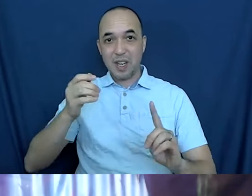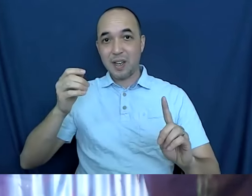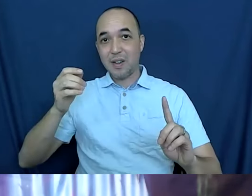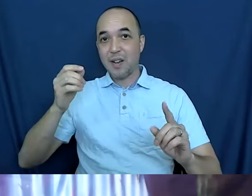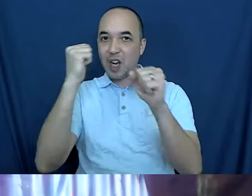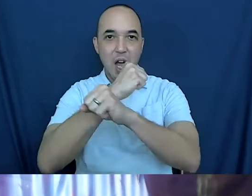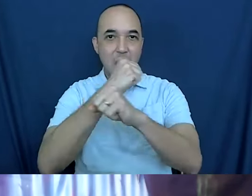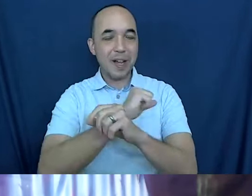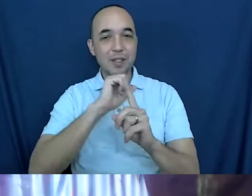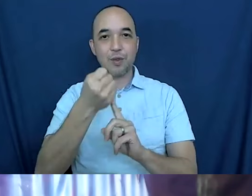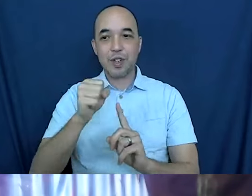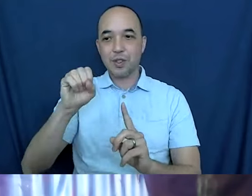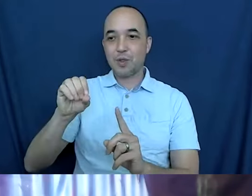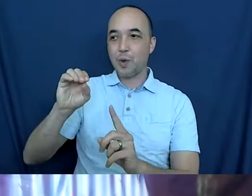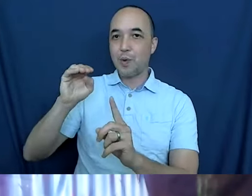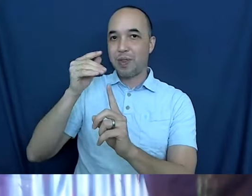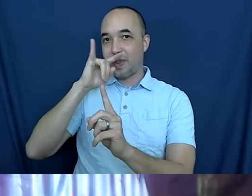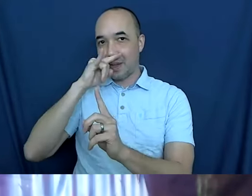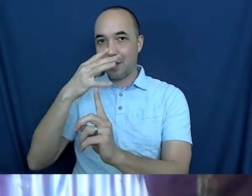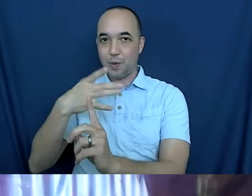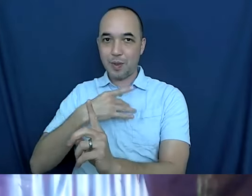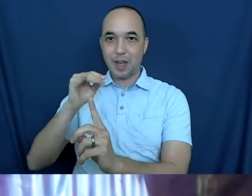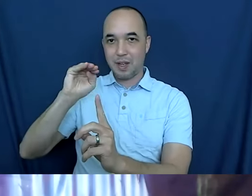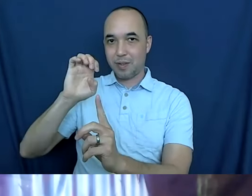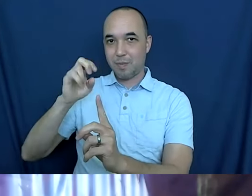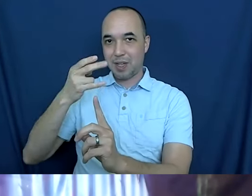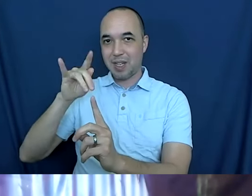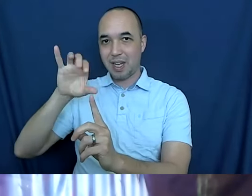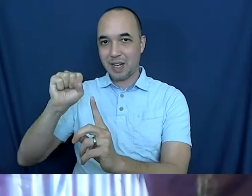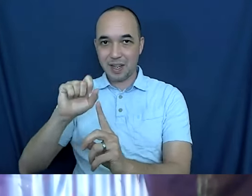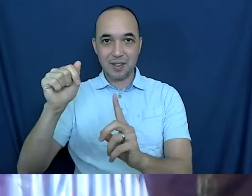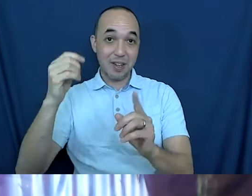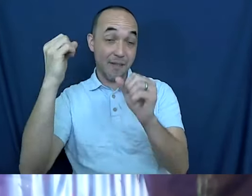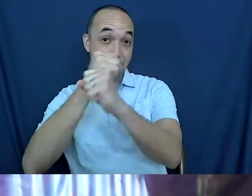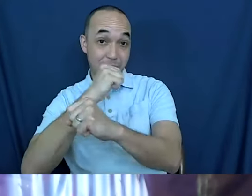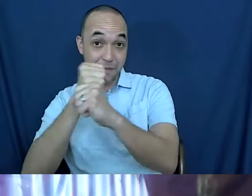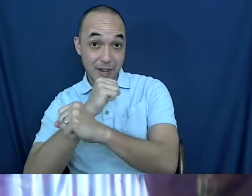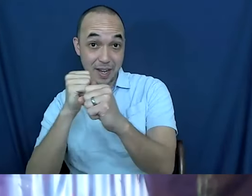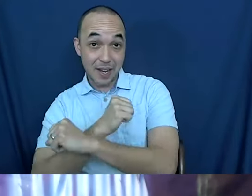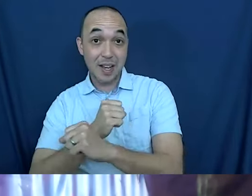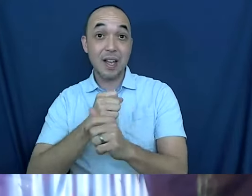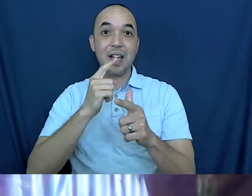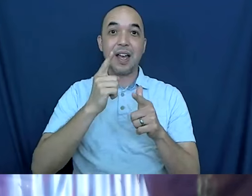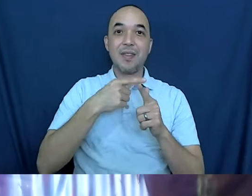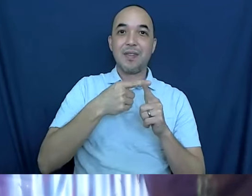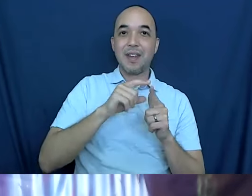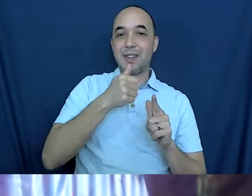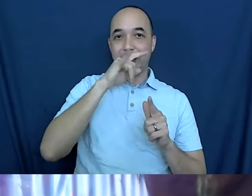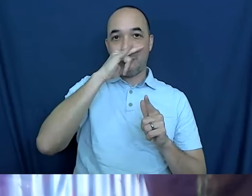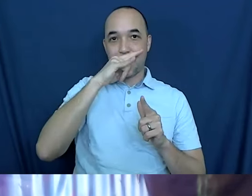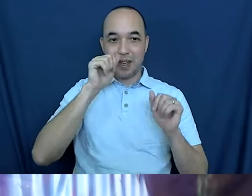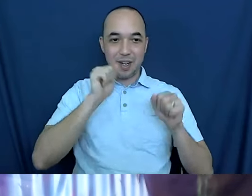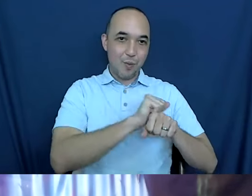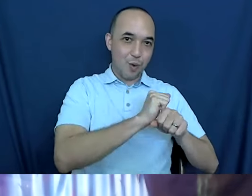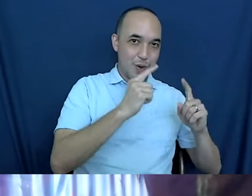enemies as they're approaching, while the player who really enjoys puzzles solves on their turn. They get to work on the puzzle. Also, I